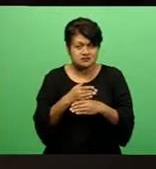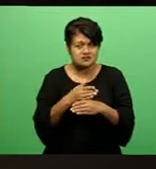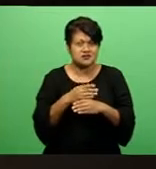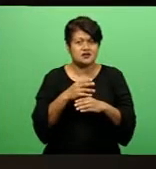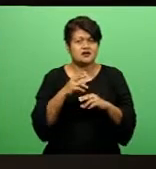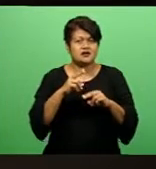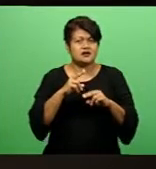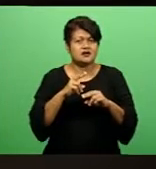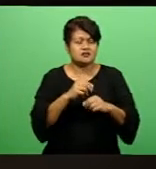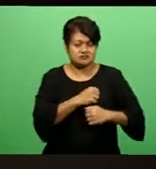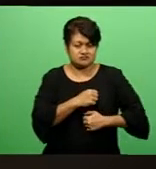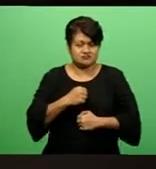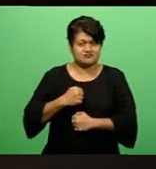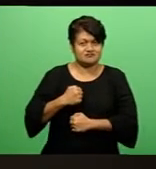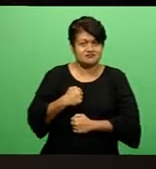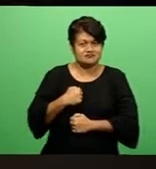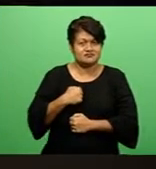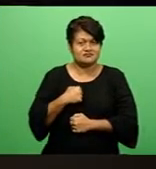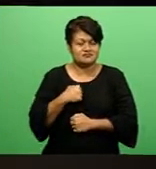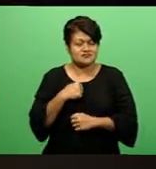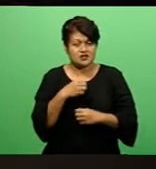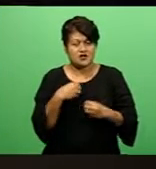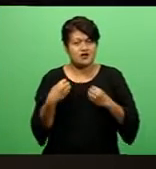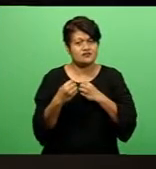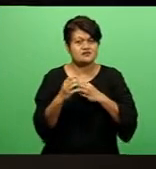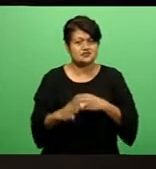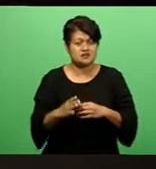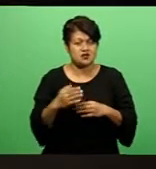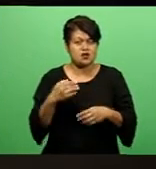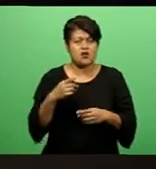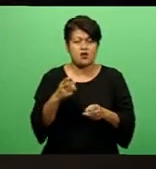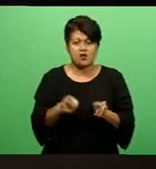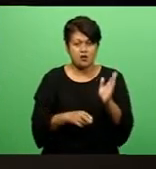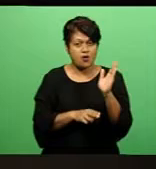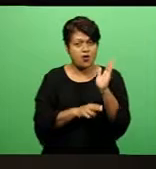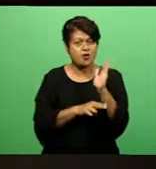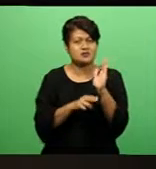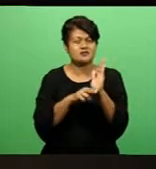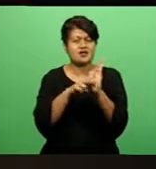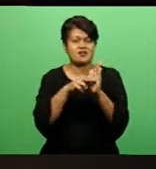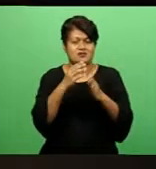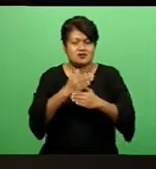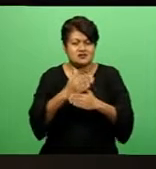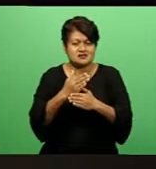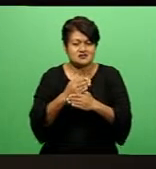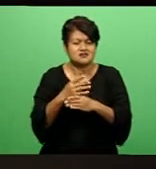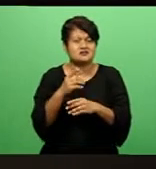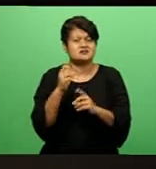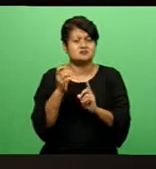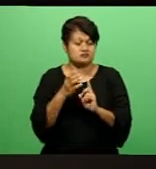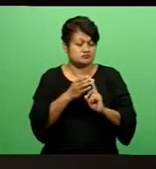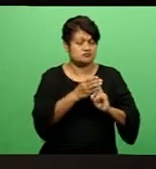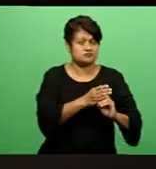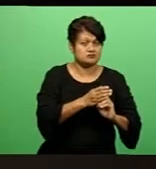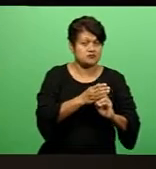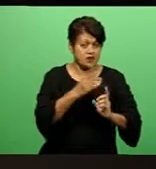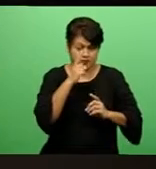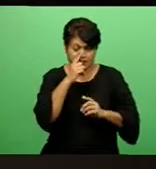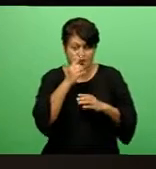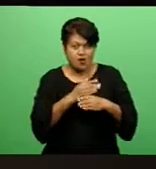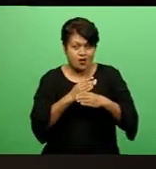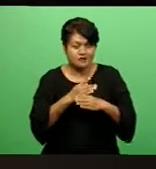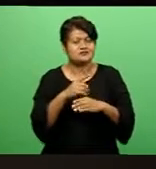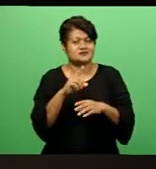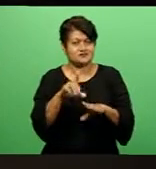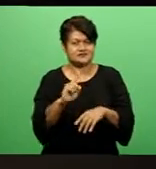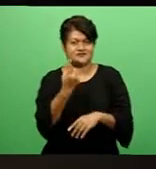officers, Fiji police force officers, hotel workers, and especially those in the quarantine facilities. In the next few